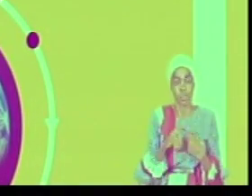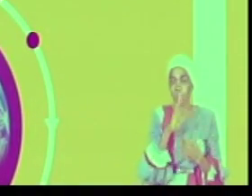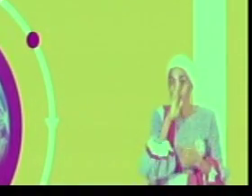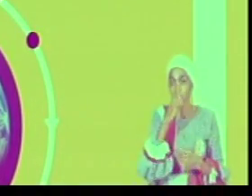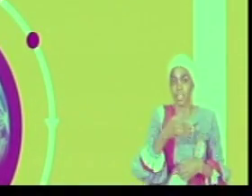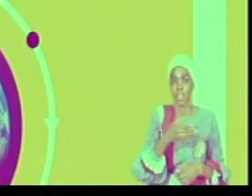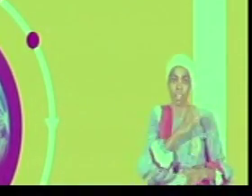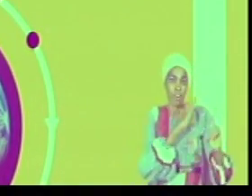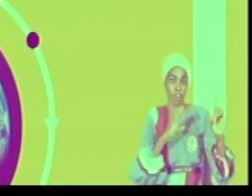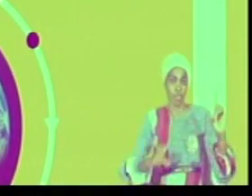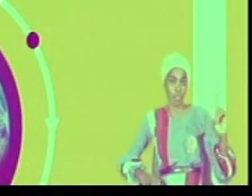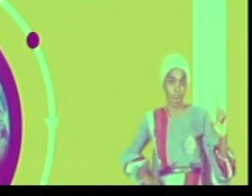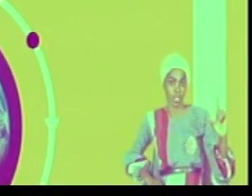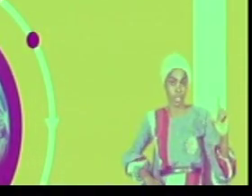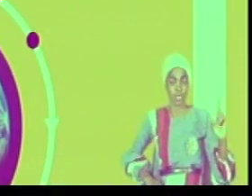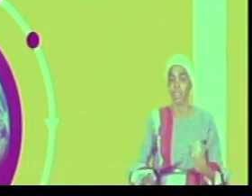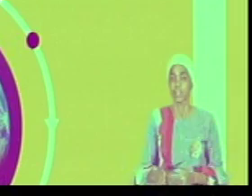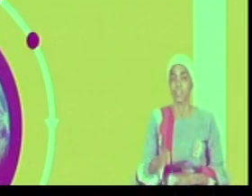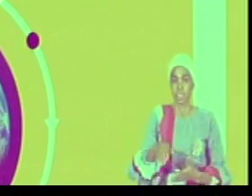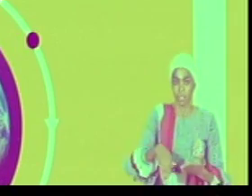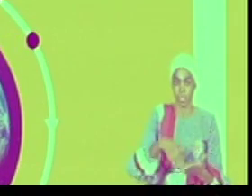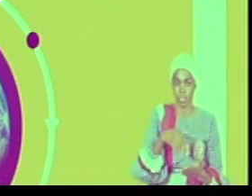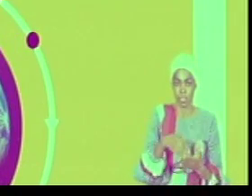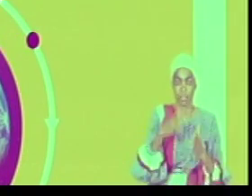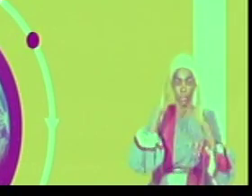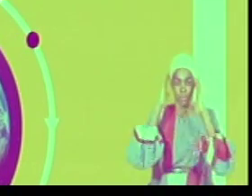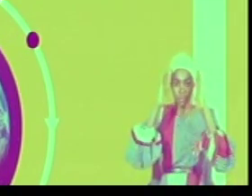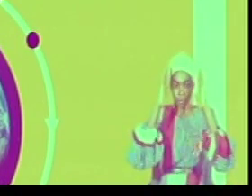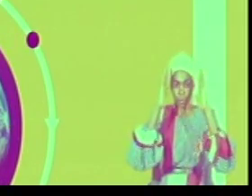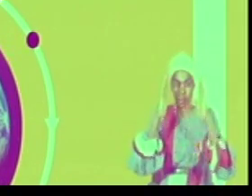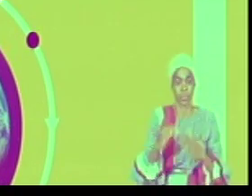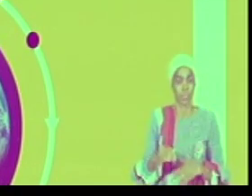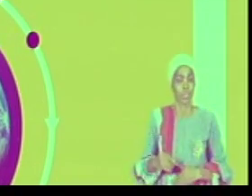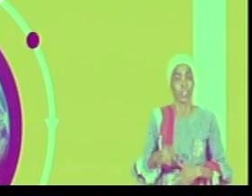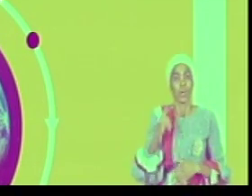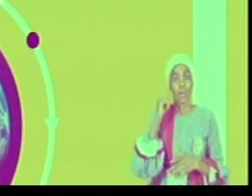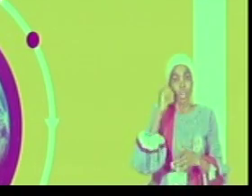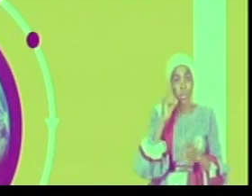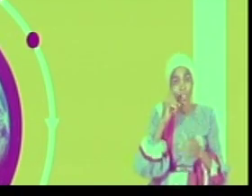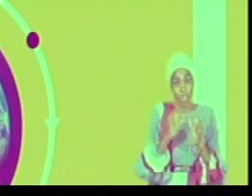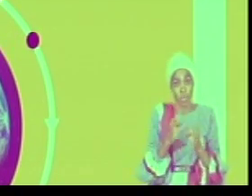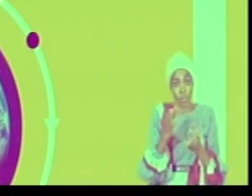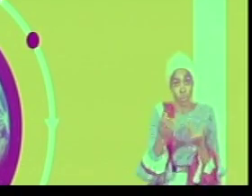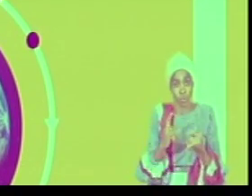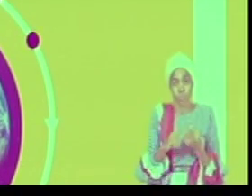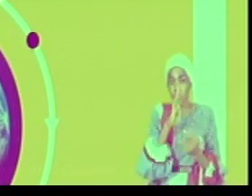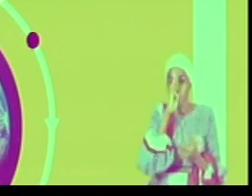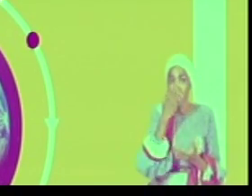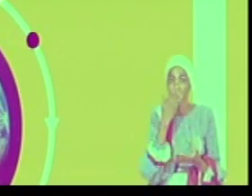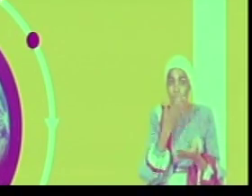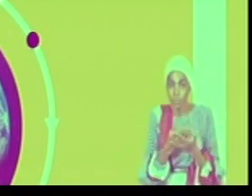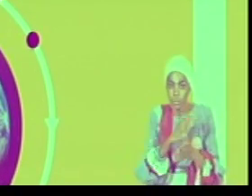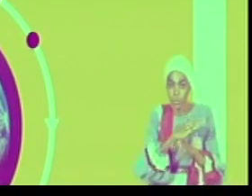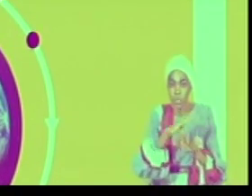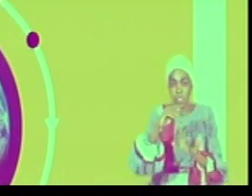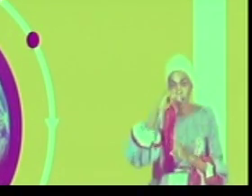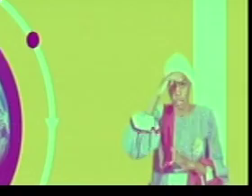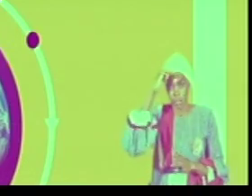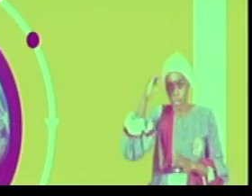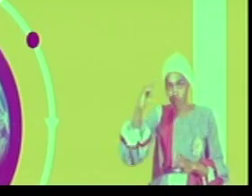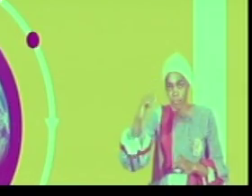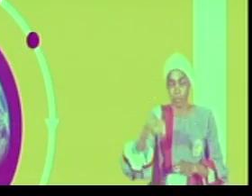personal brand, but you need to remember that we are ambassadors of Christ. We belong to a different